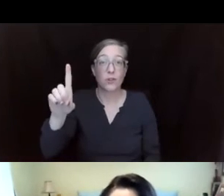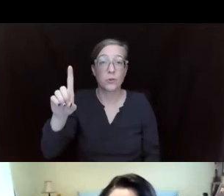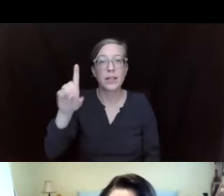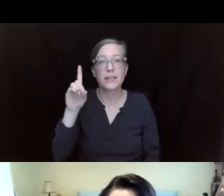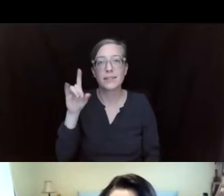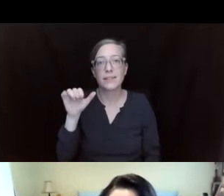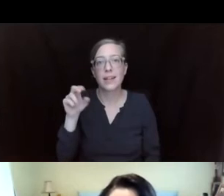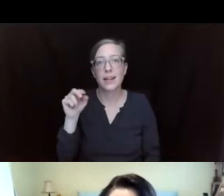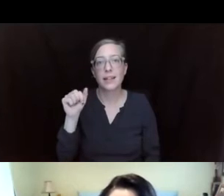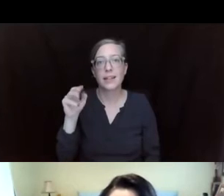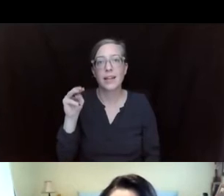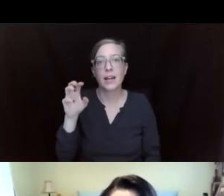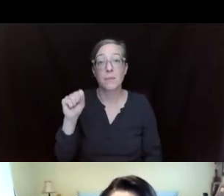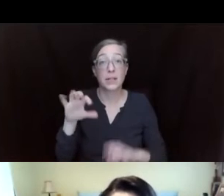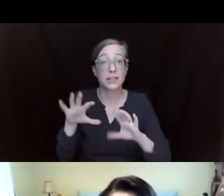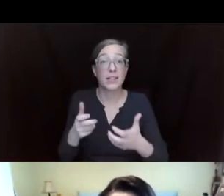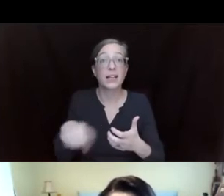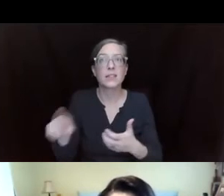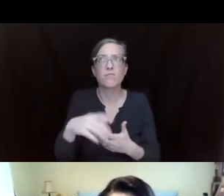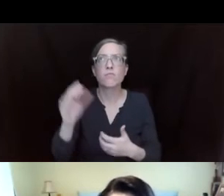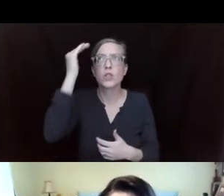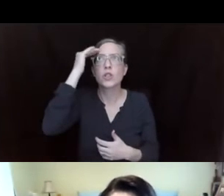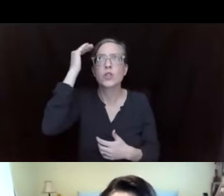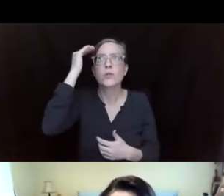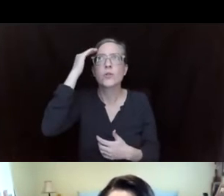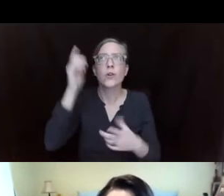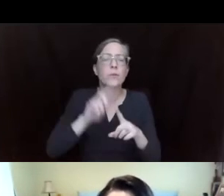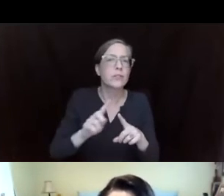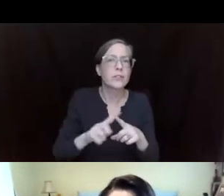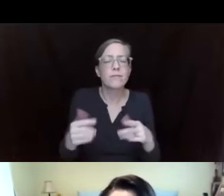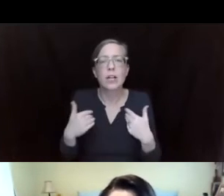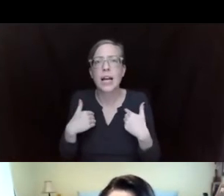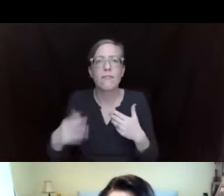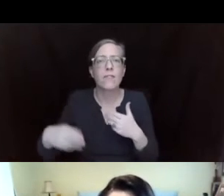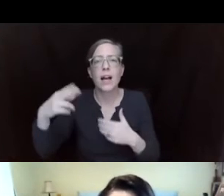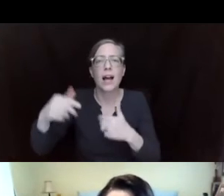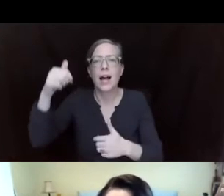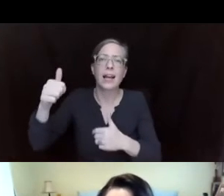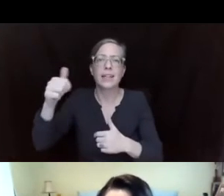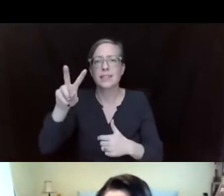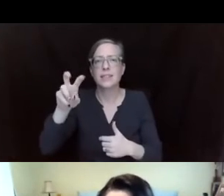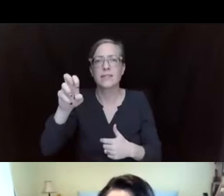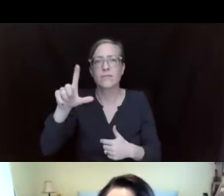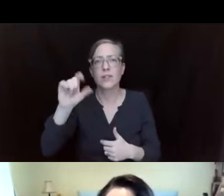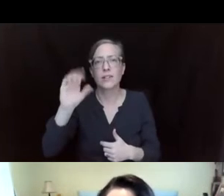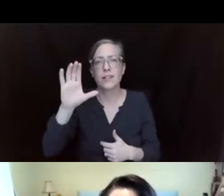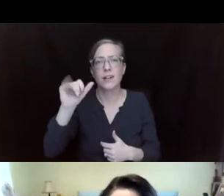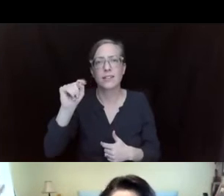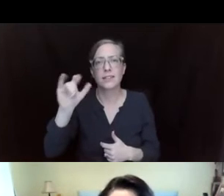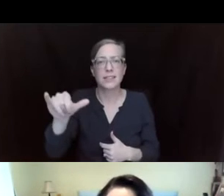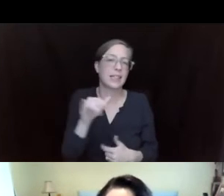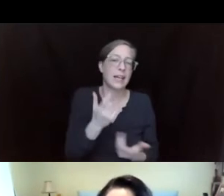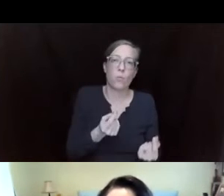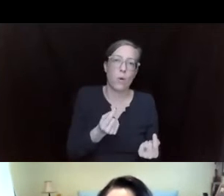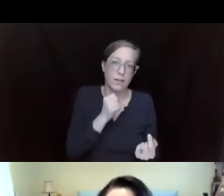the highest velocity right in the middle of the channel, and the velocity at the walls is zero. Well, here, the movement